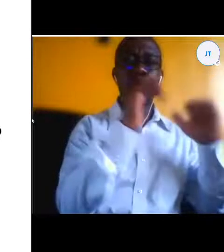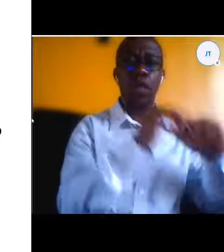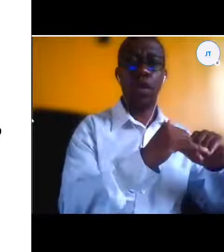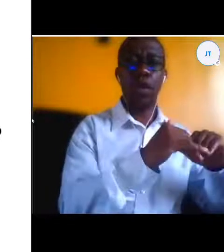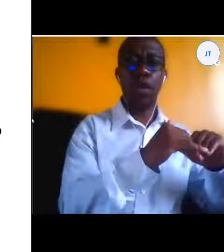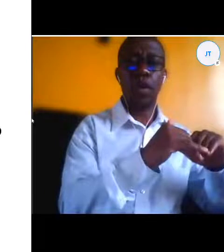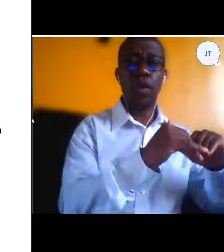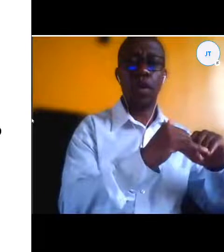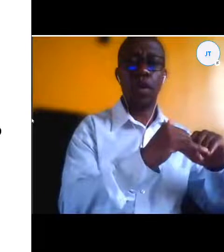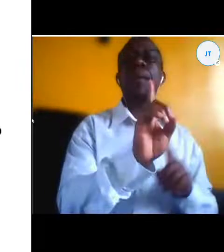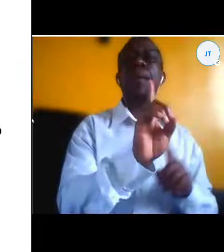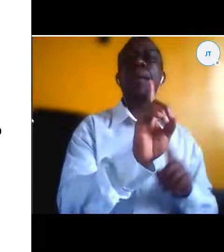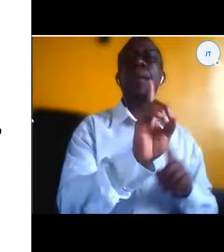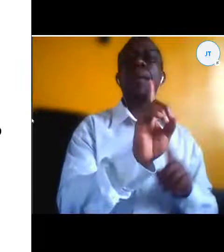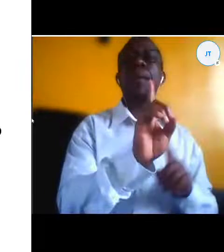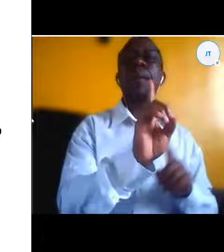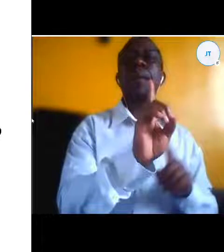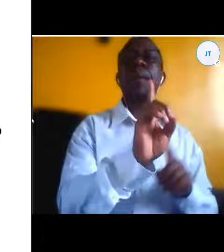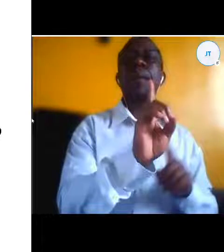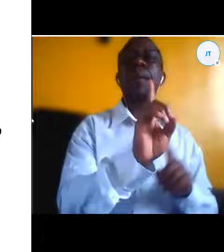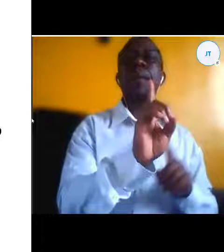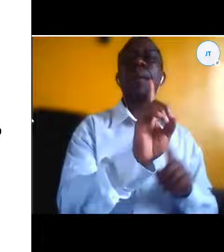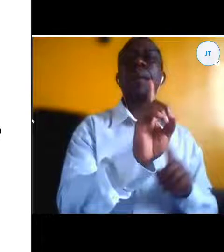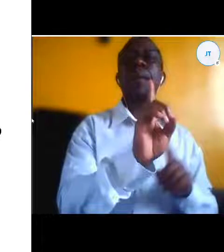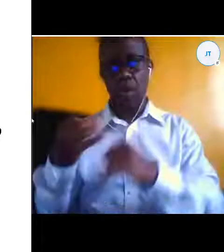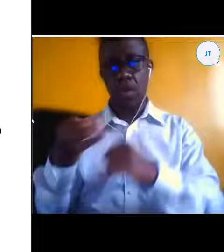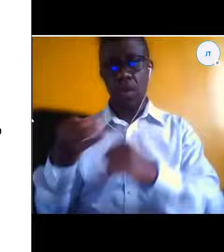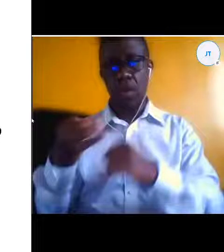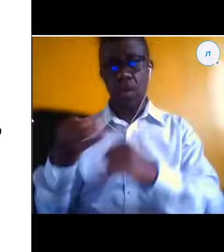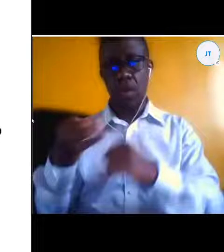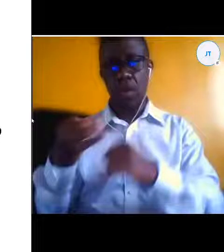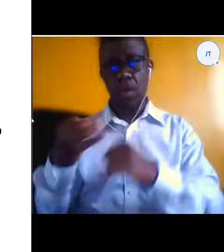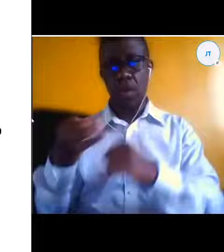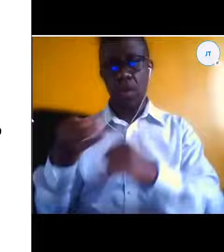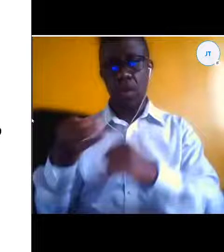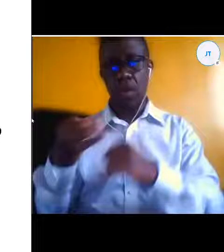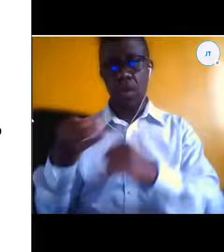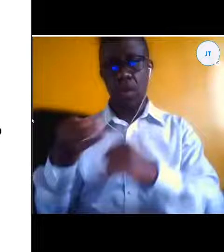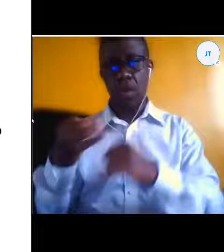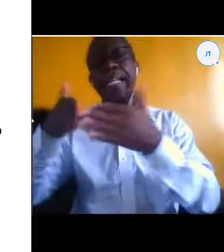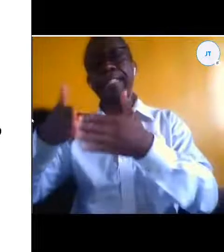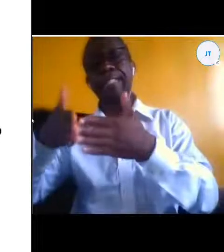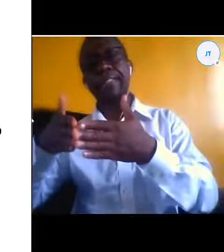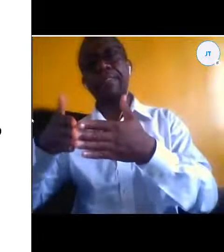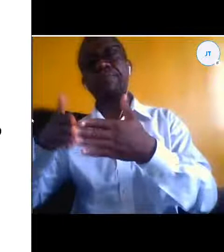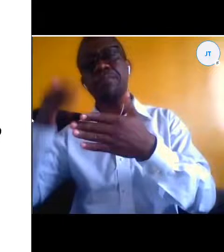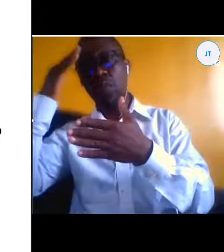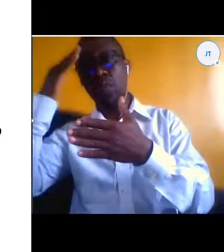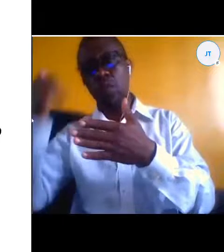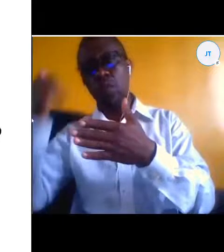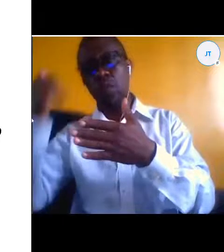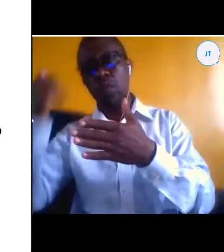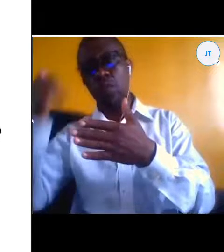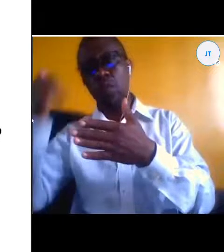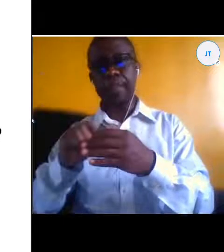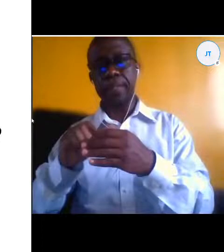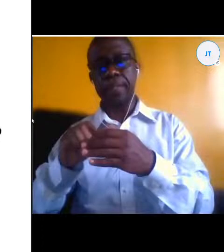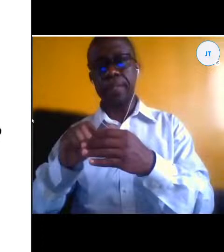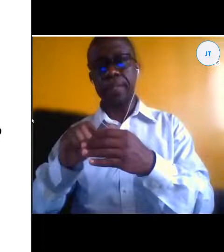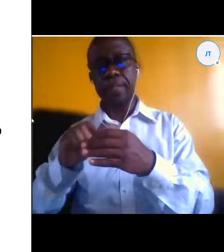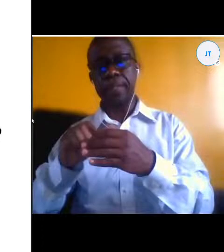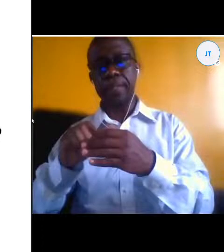participation, even at the level that we're implementing our projects, or ultimately it has to come from the lower level to